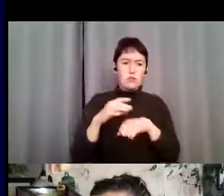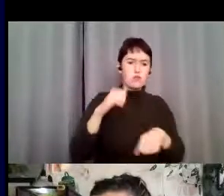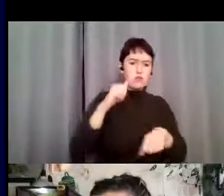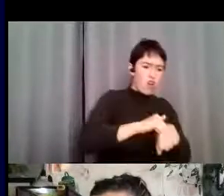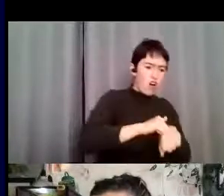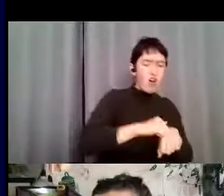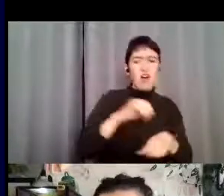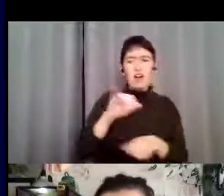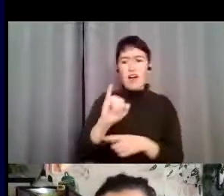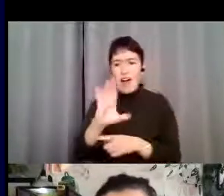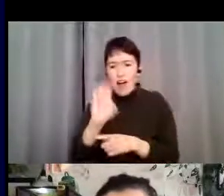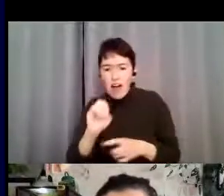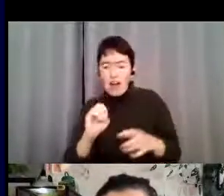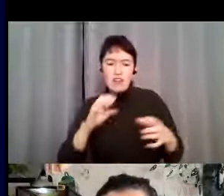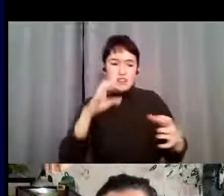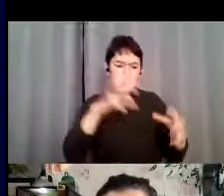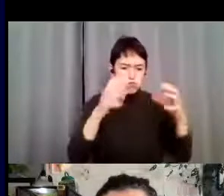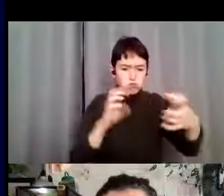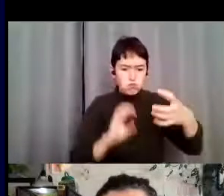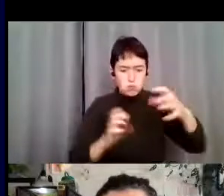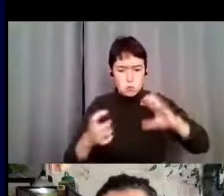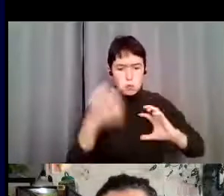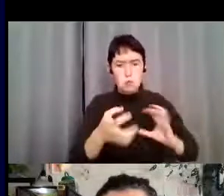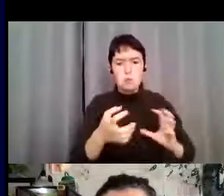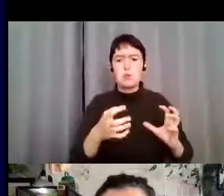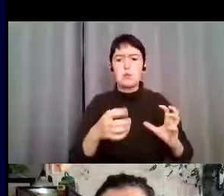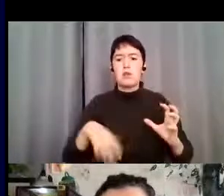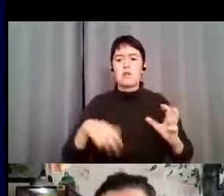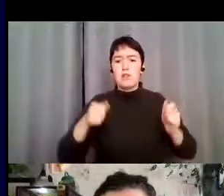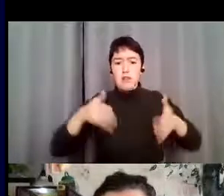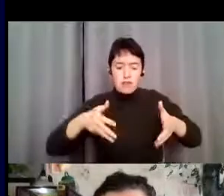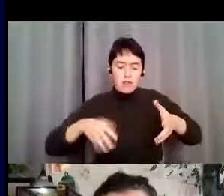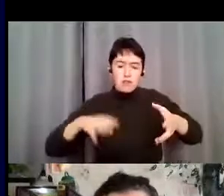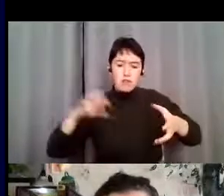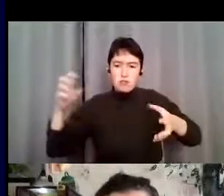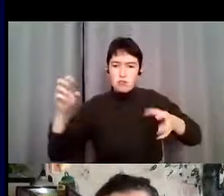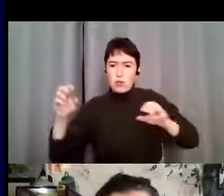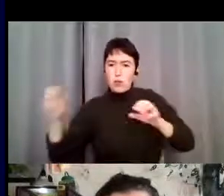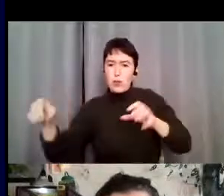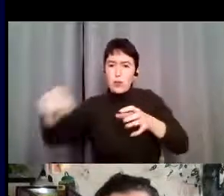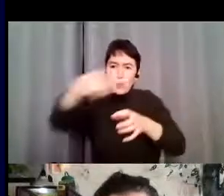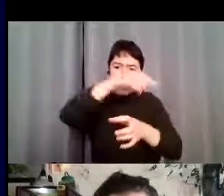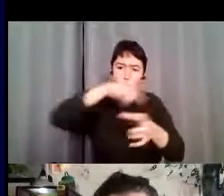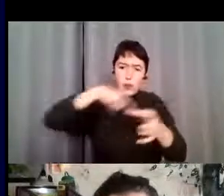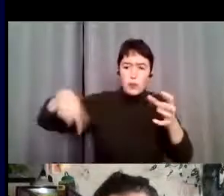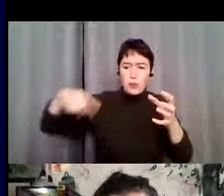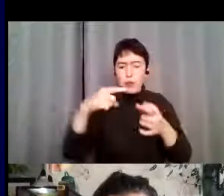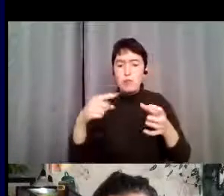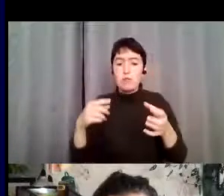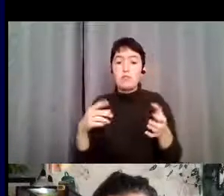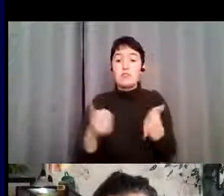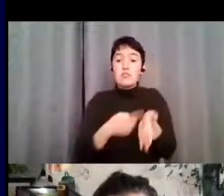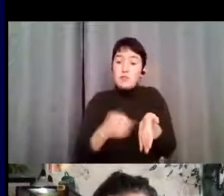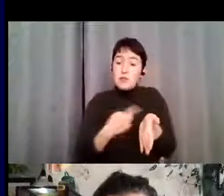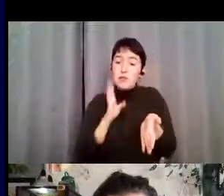from forming the planets that were whizzing around the solar system, and every now and then they would collide. And